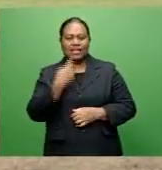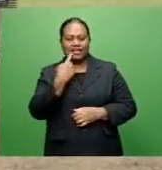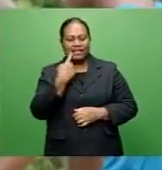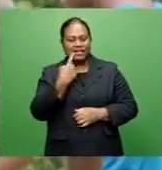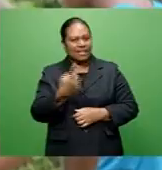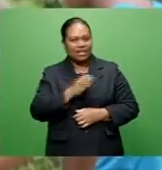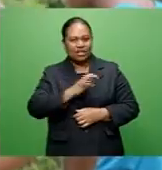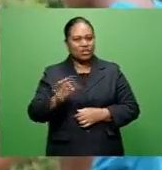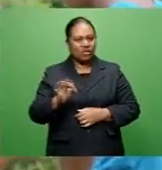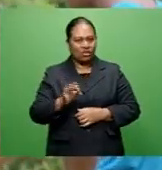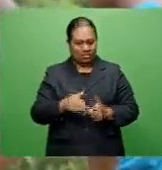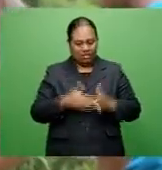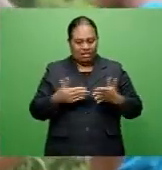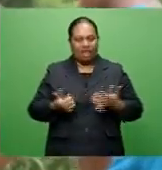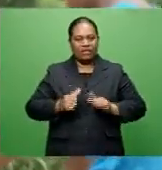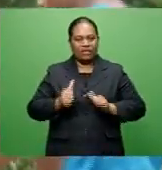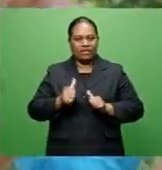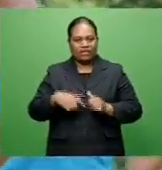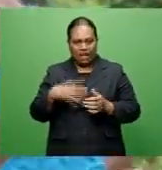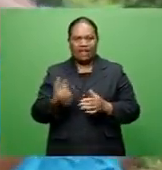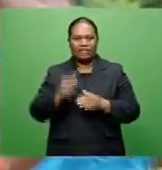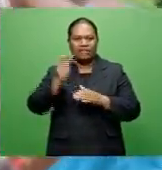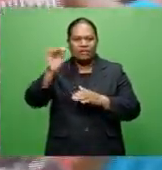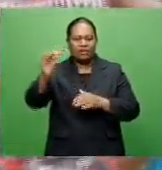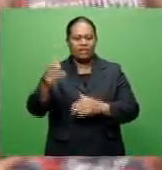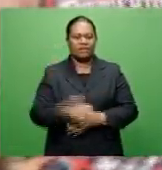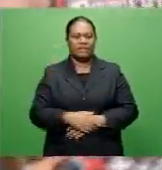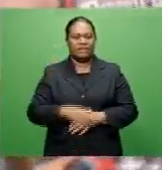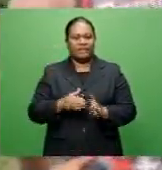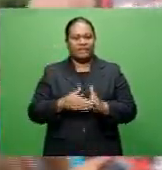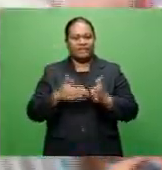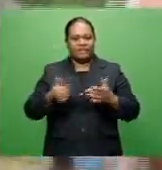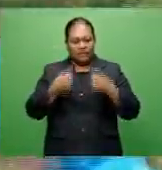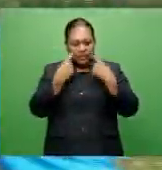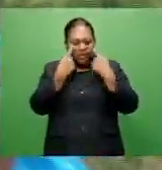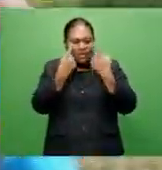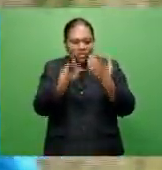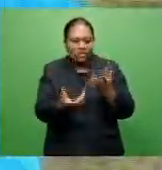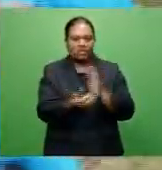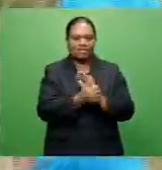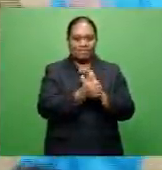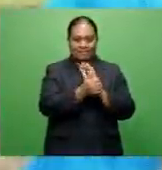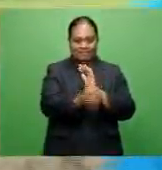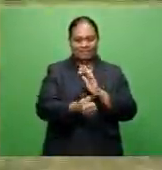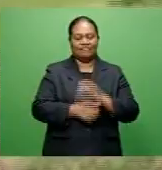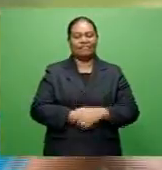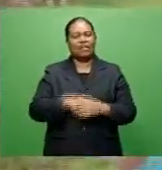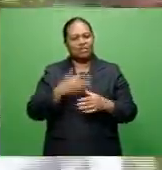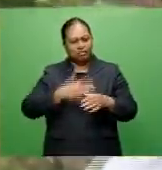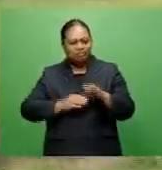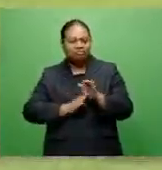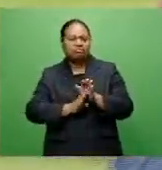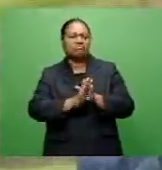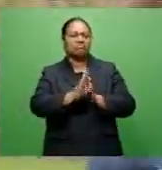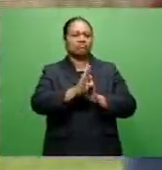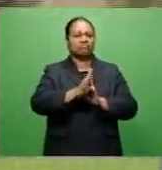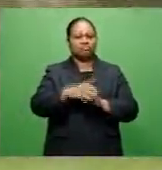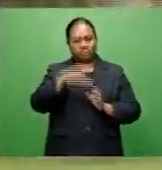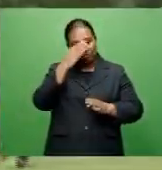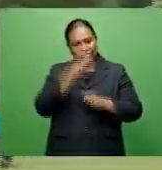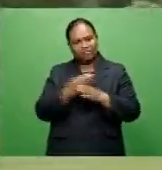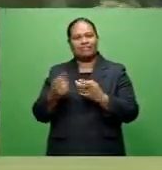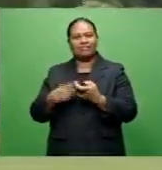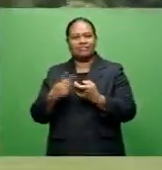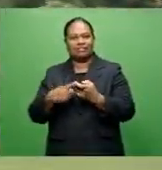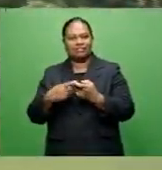road. Participating in the 7s tournament will be a way for me to expose and upskill my talent. I want to improve and hope another door opens.